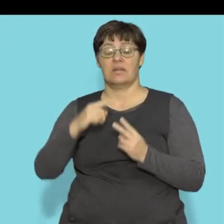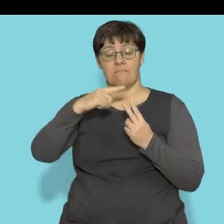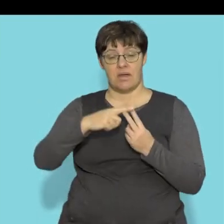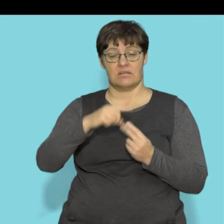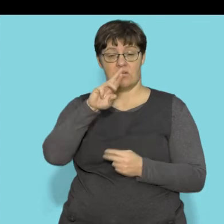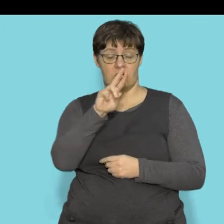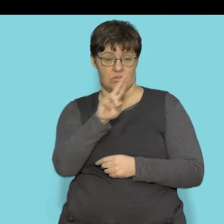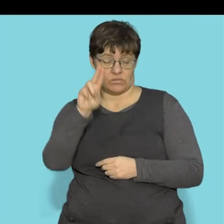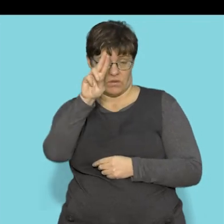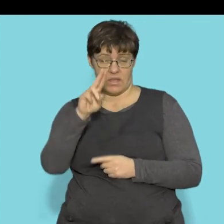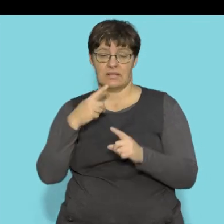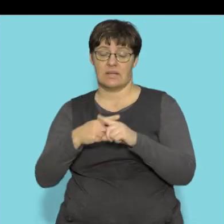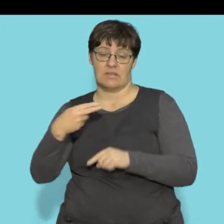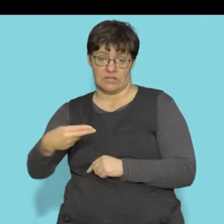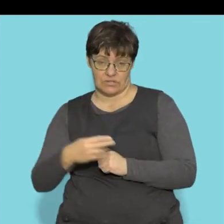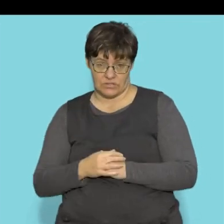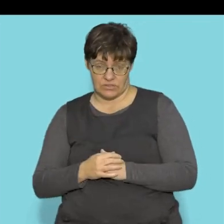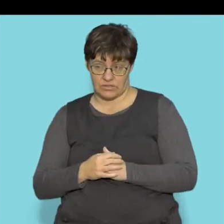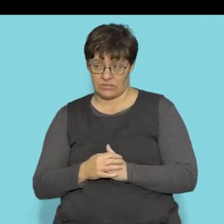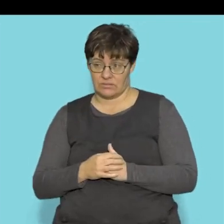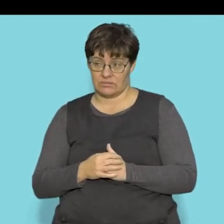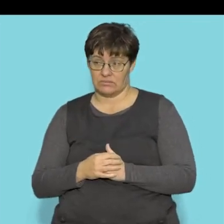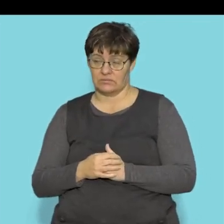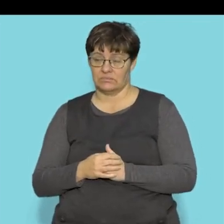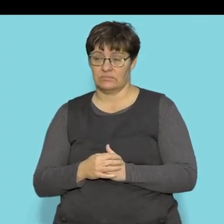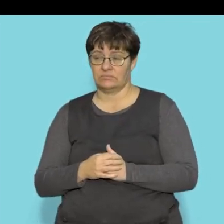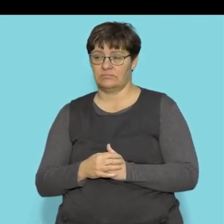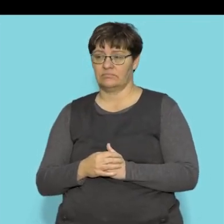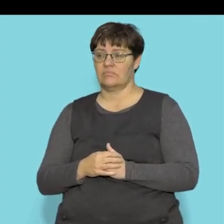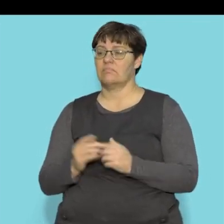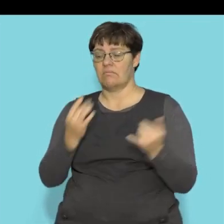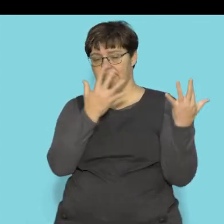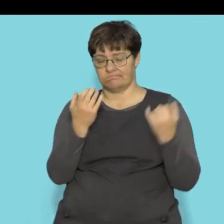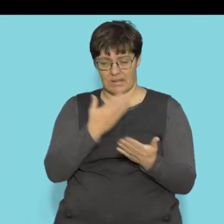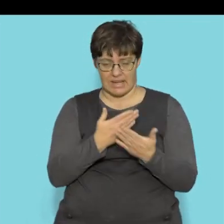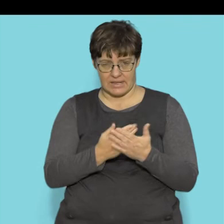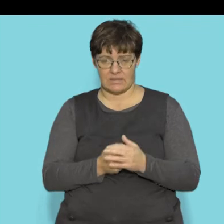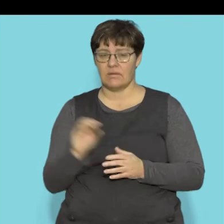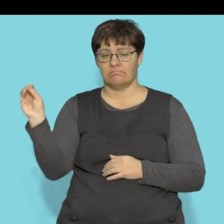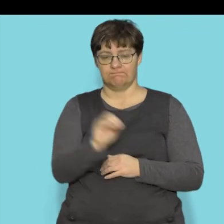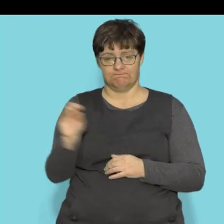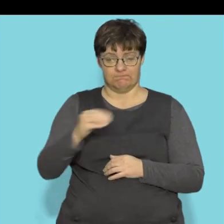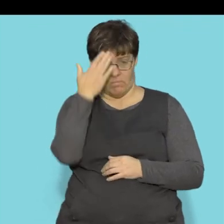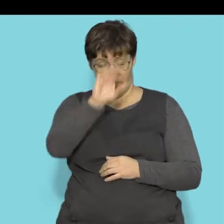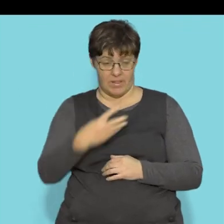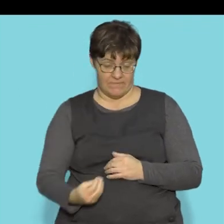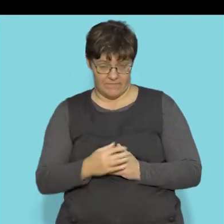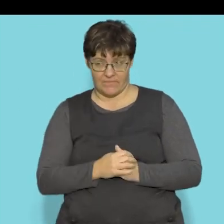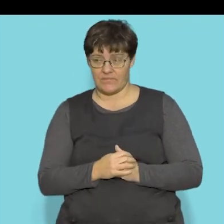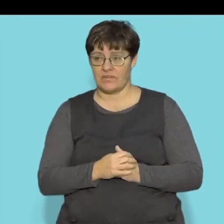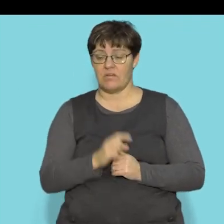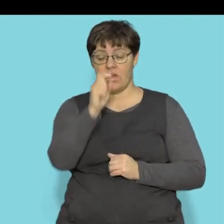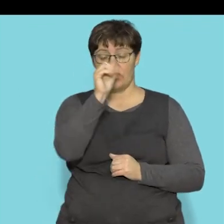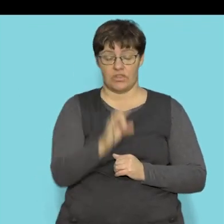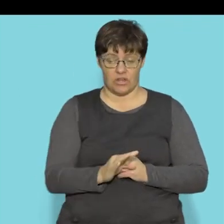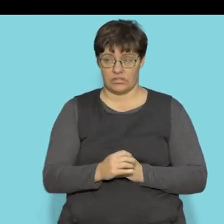times pi times r squared multiplied by the perpendicular height. But I can actually work this out by filling in what I know. So it's